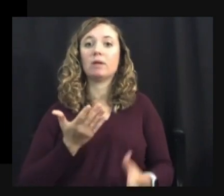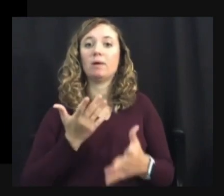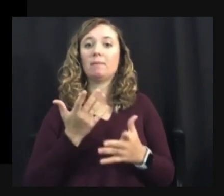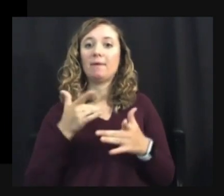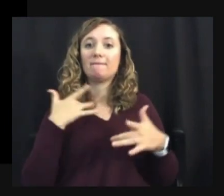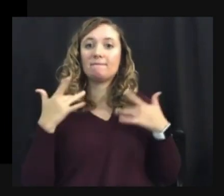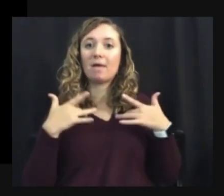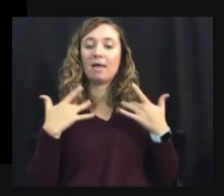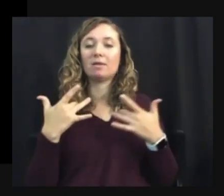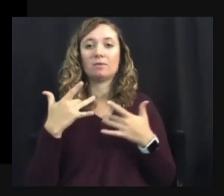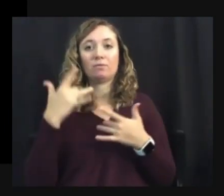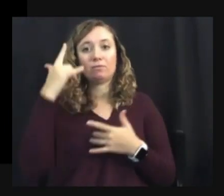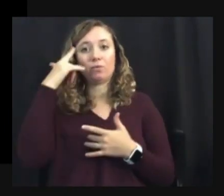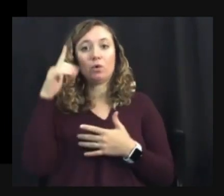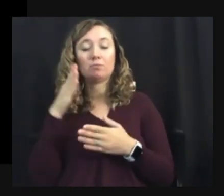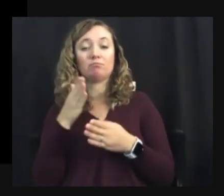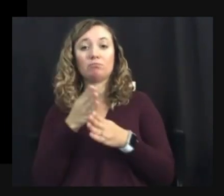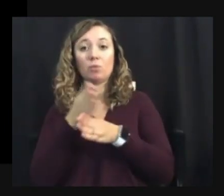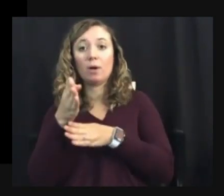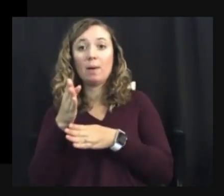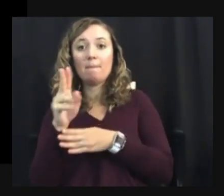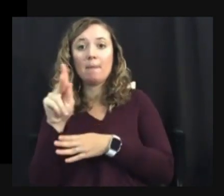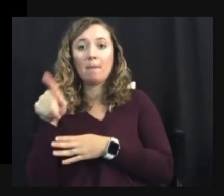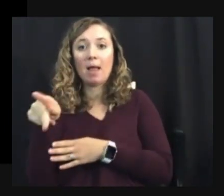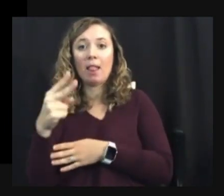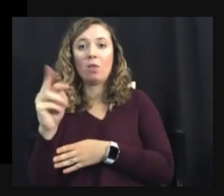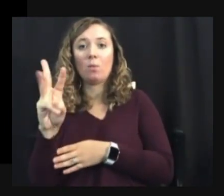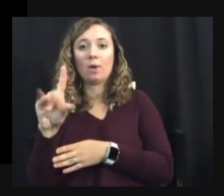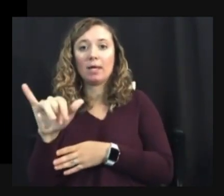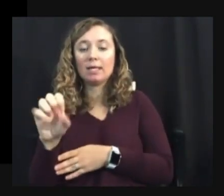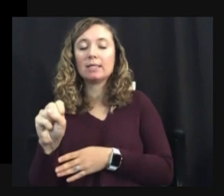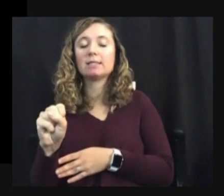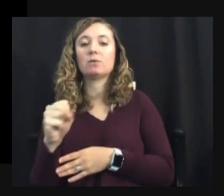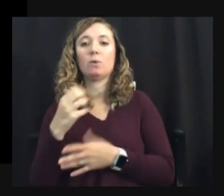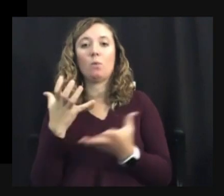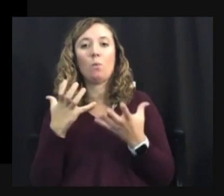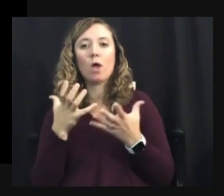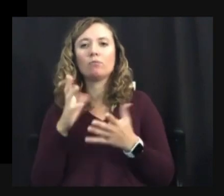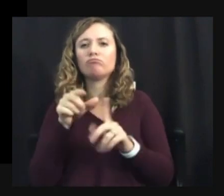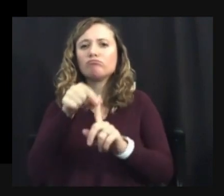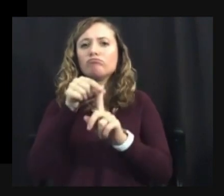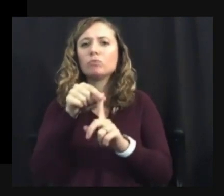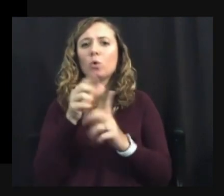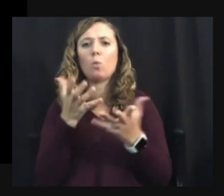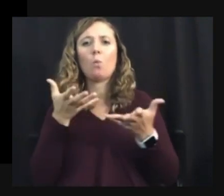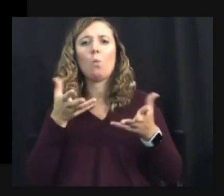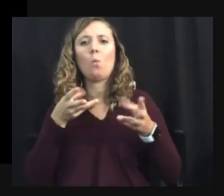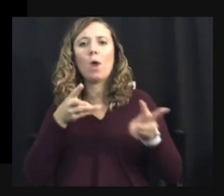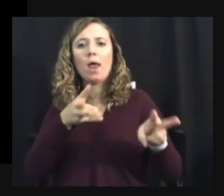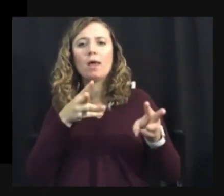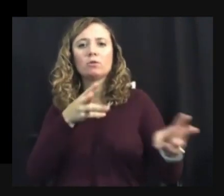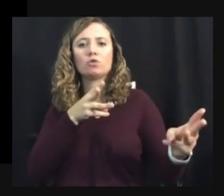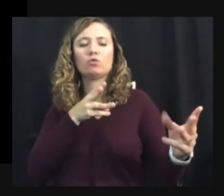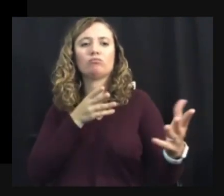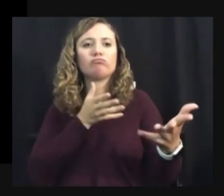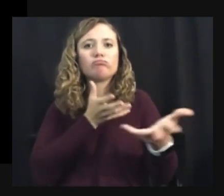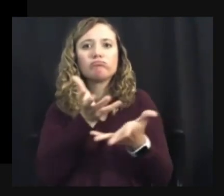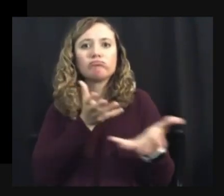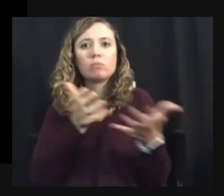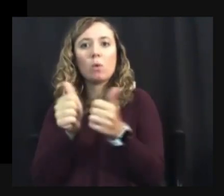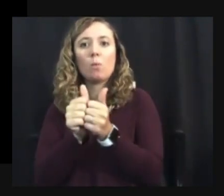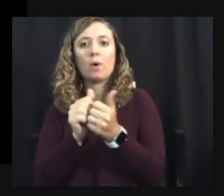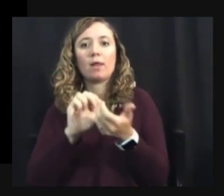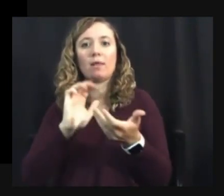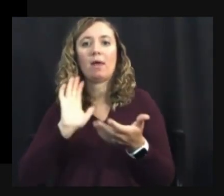We want to create unique and creative ways to engage with our community so they can learn more